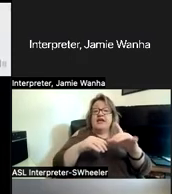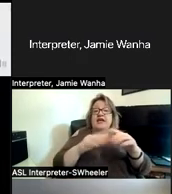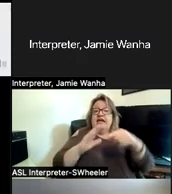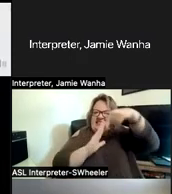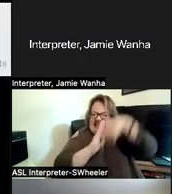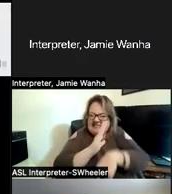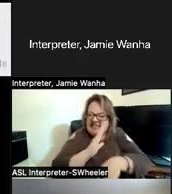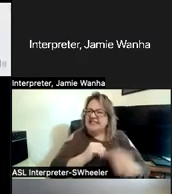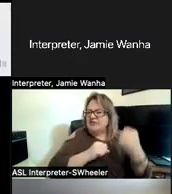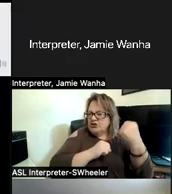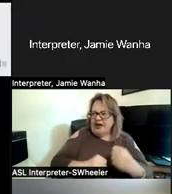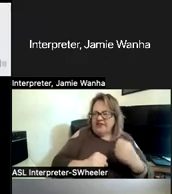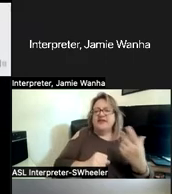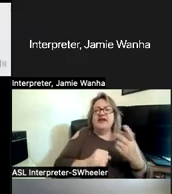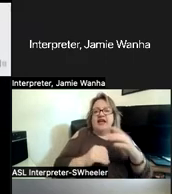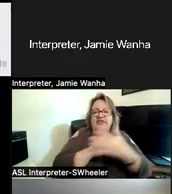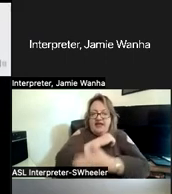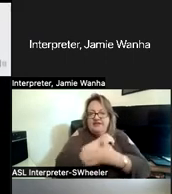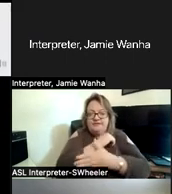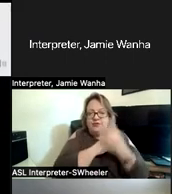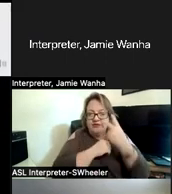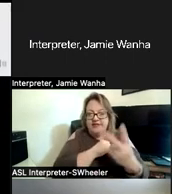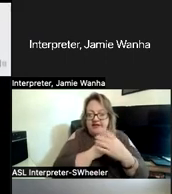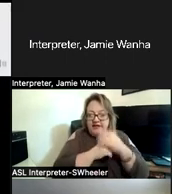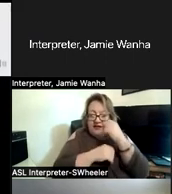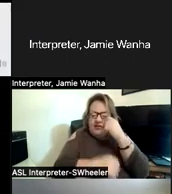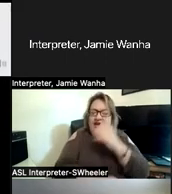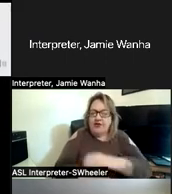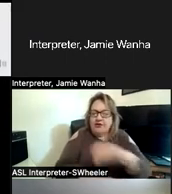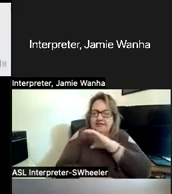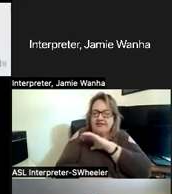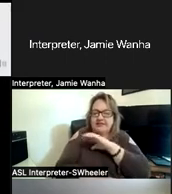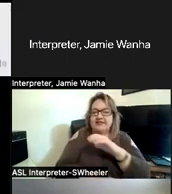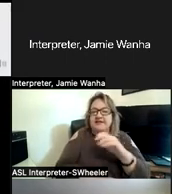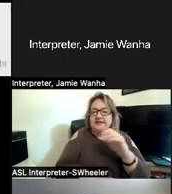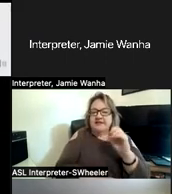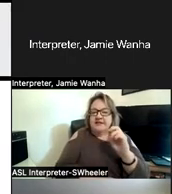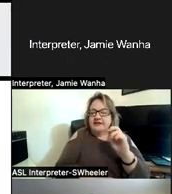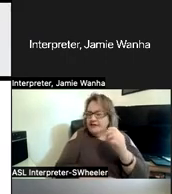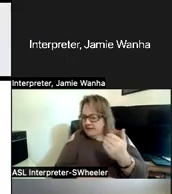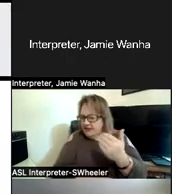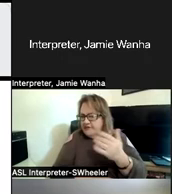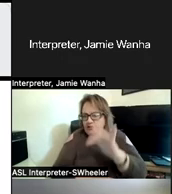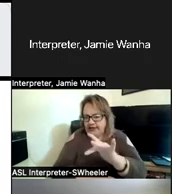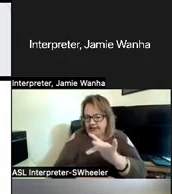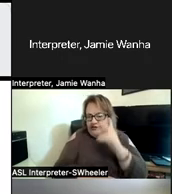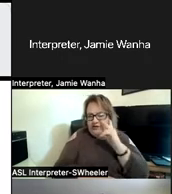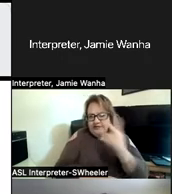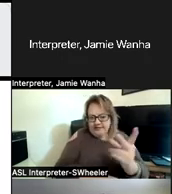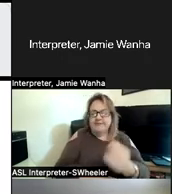region, in the county. We are going to see the characteristics of the, you just click and you skip,